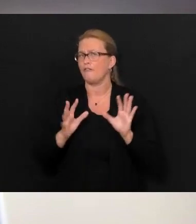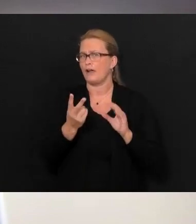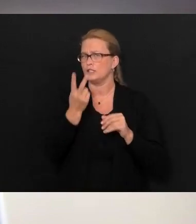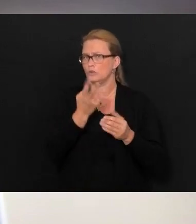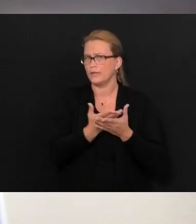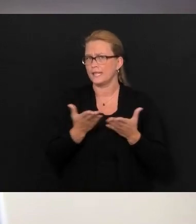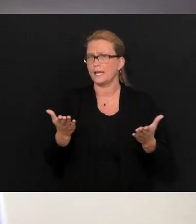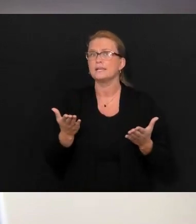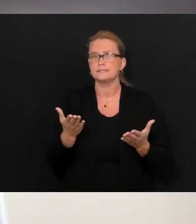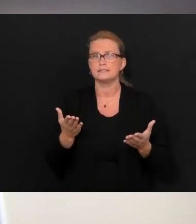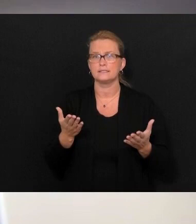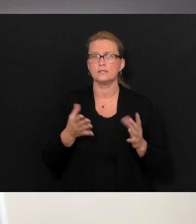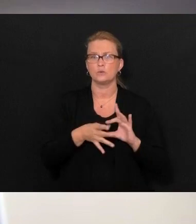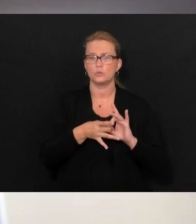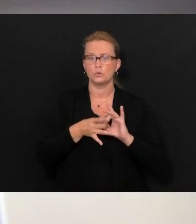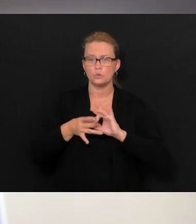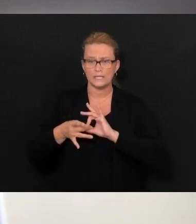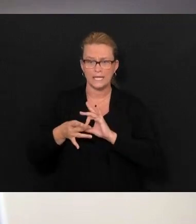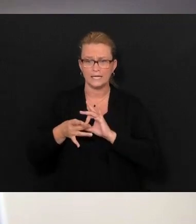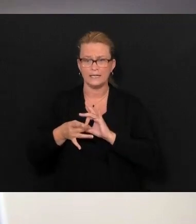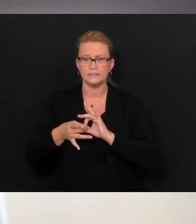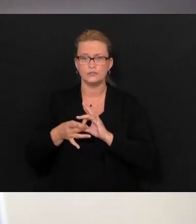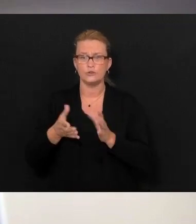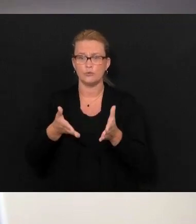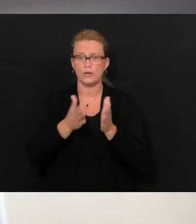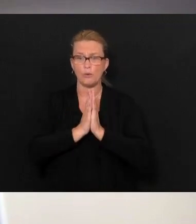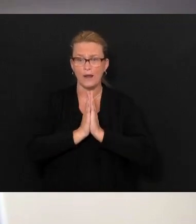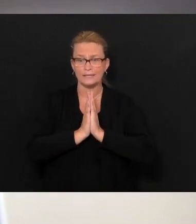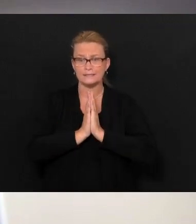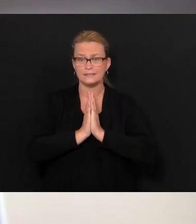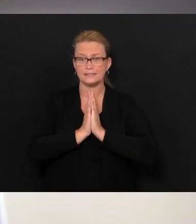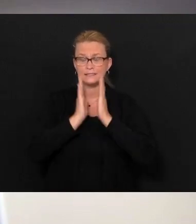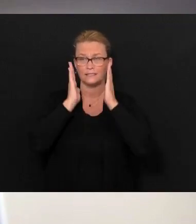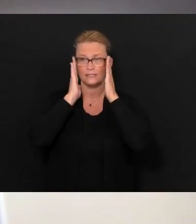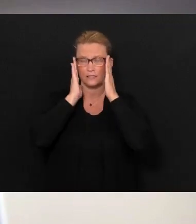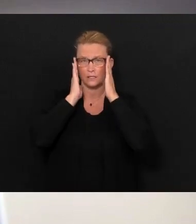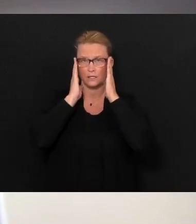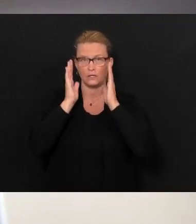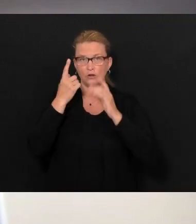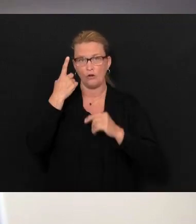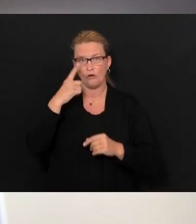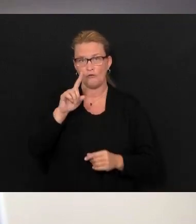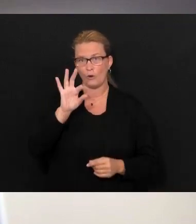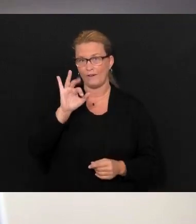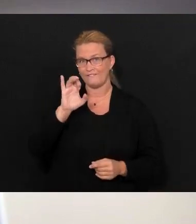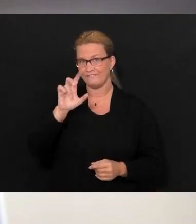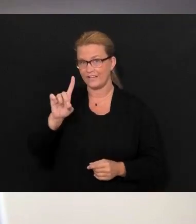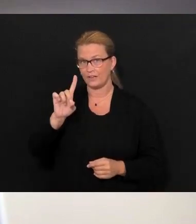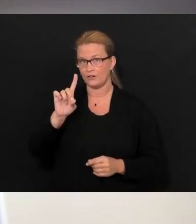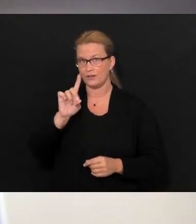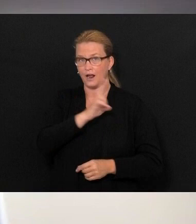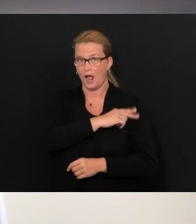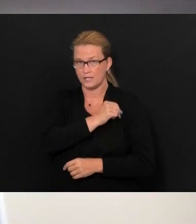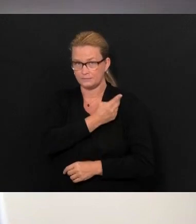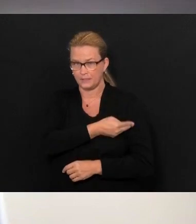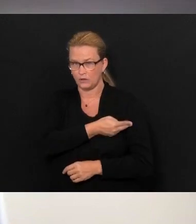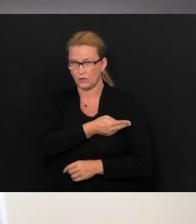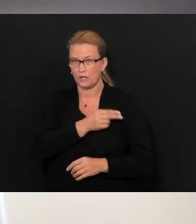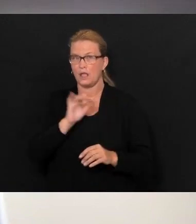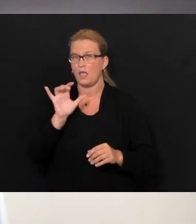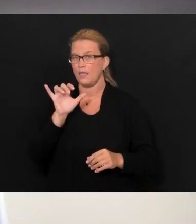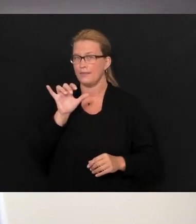to the request out there that had been made for a field hospital. I want folks to understand